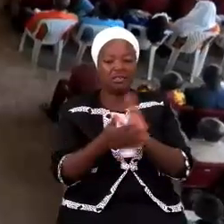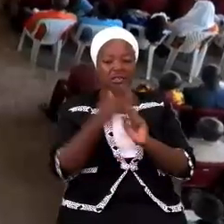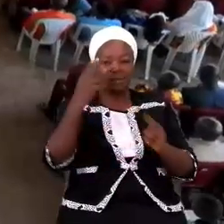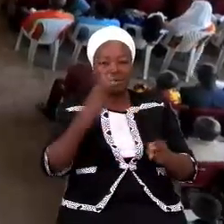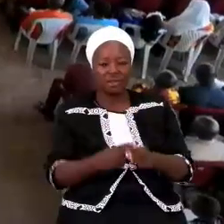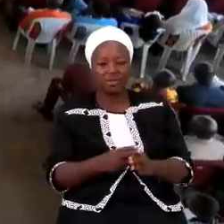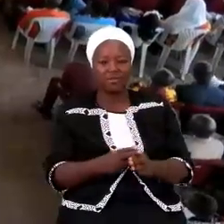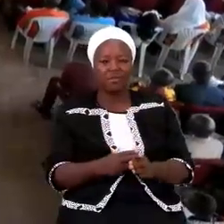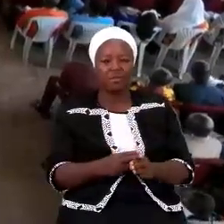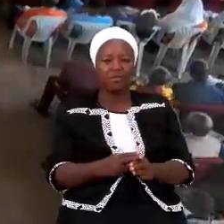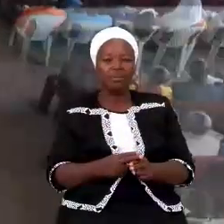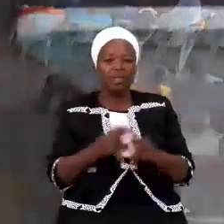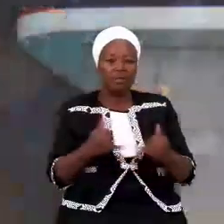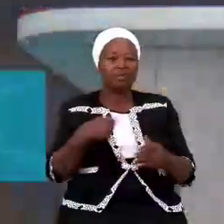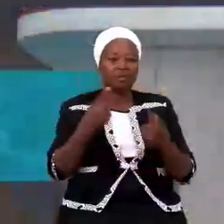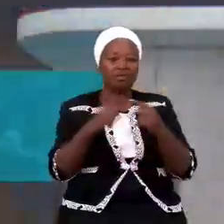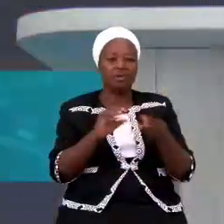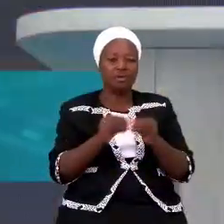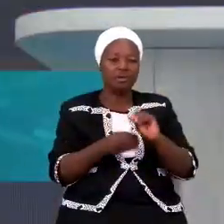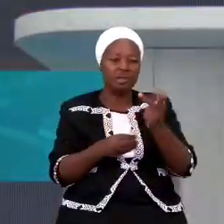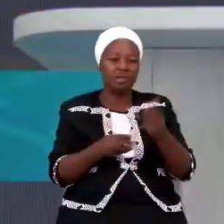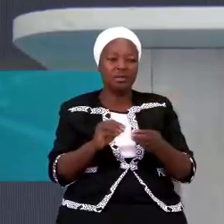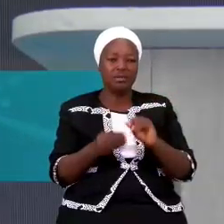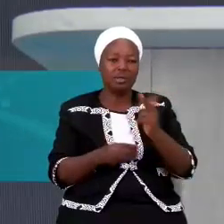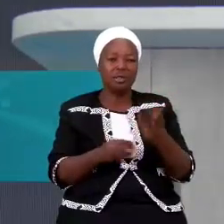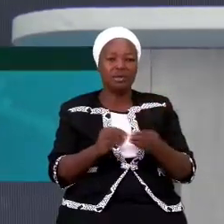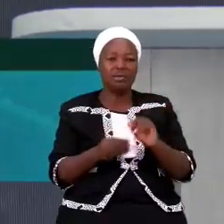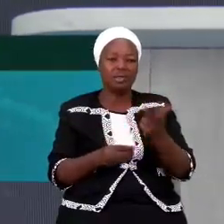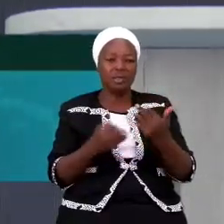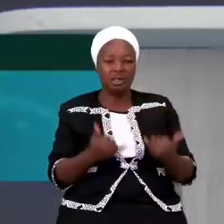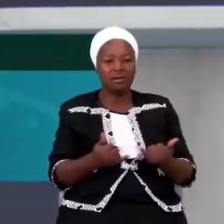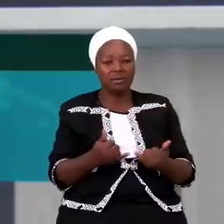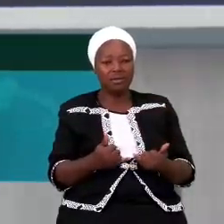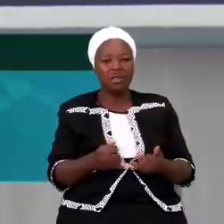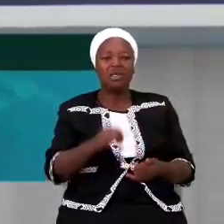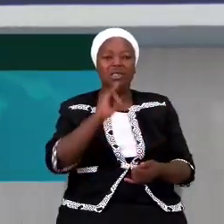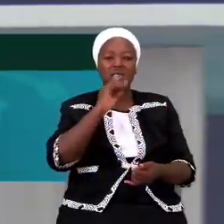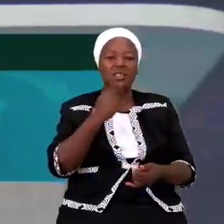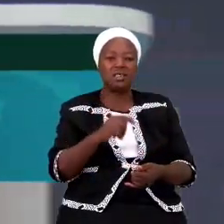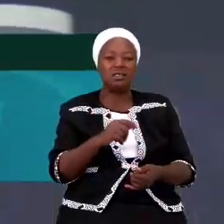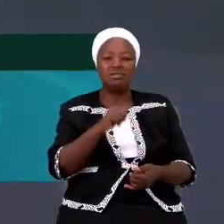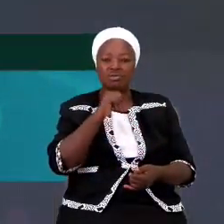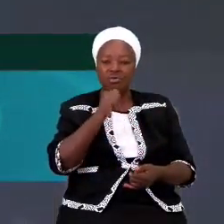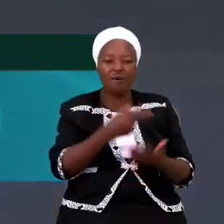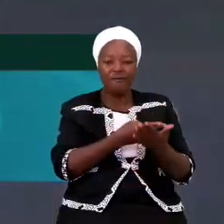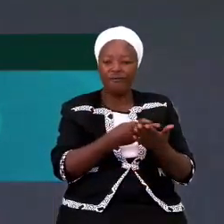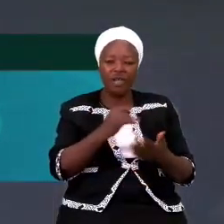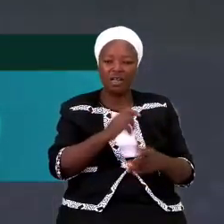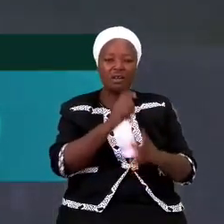unfading rewards for fruitful believers and servants. You will be